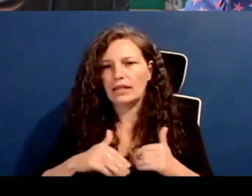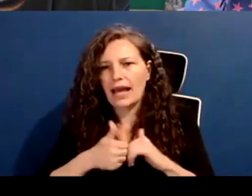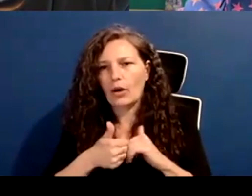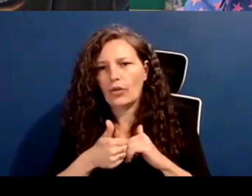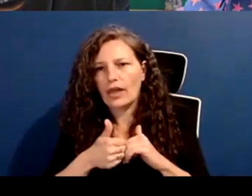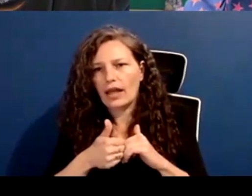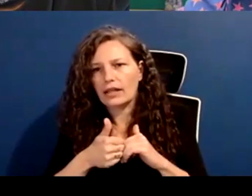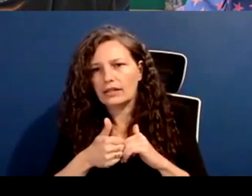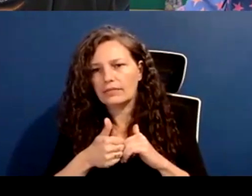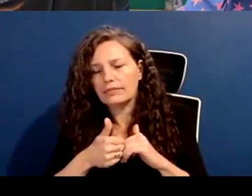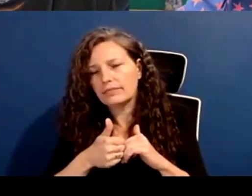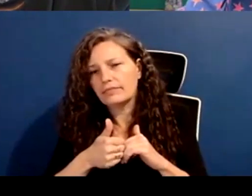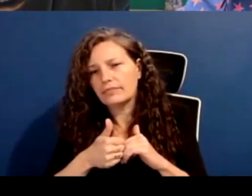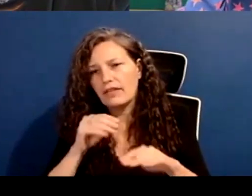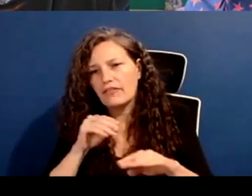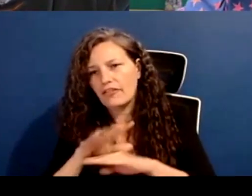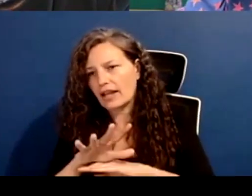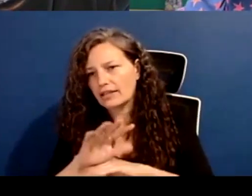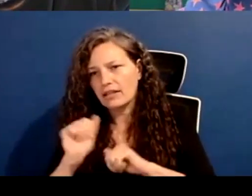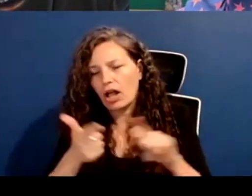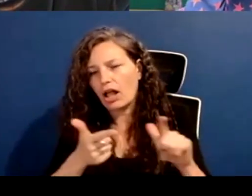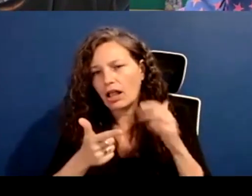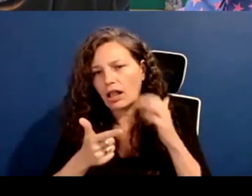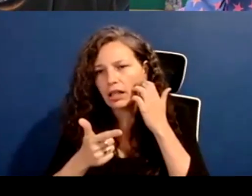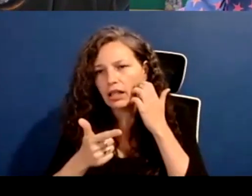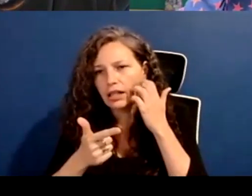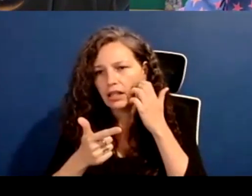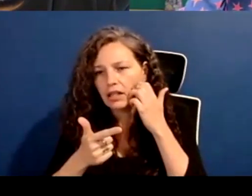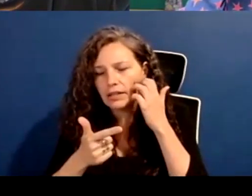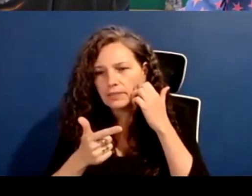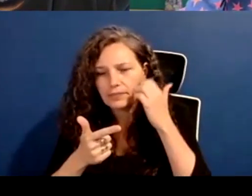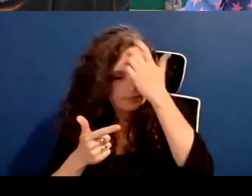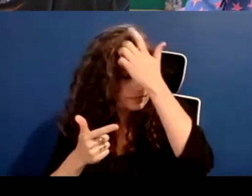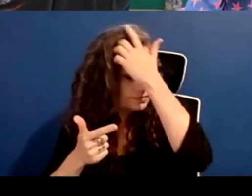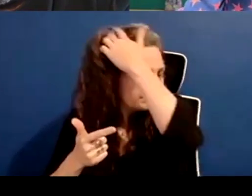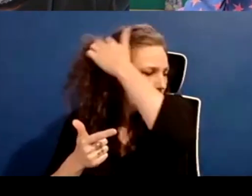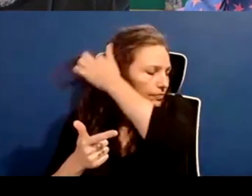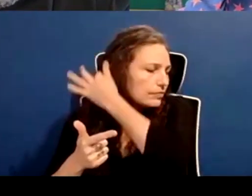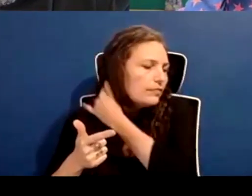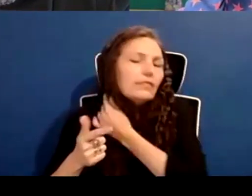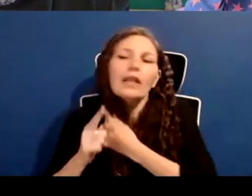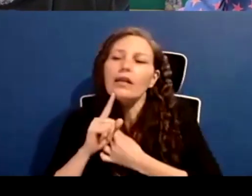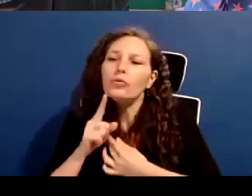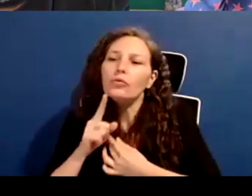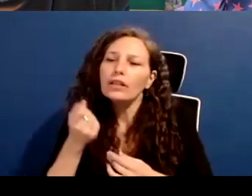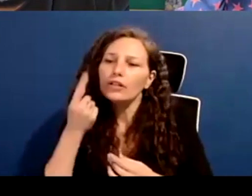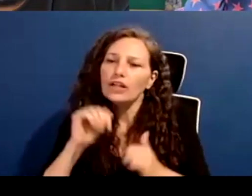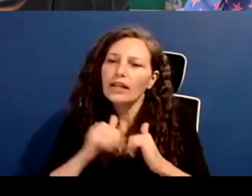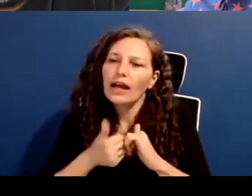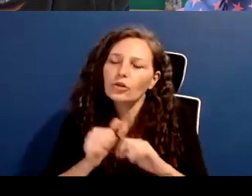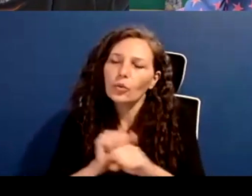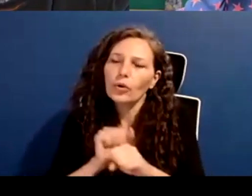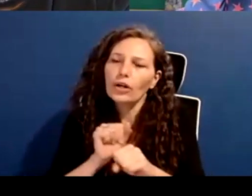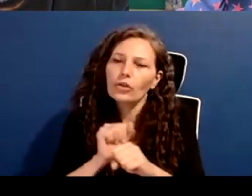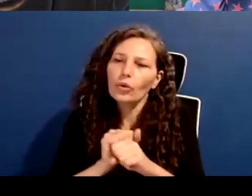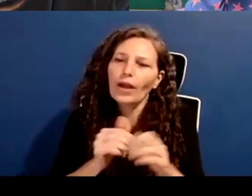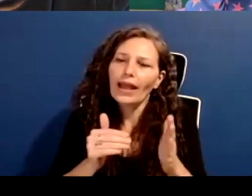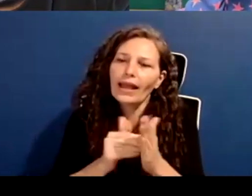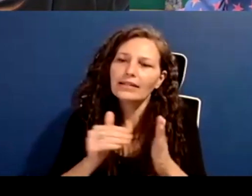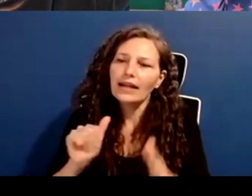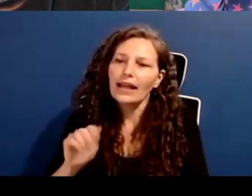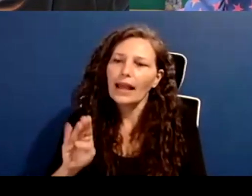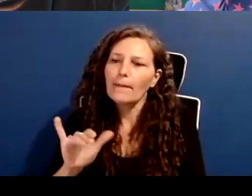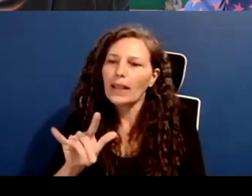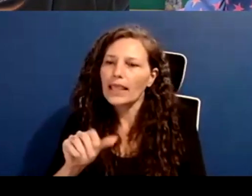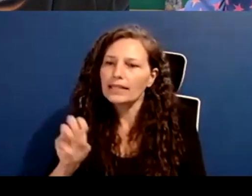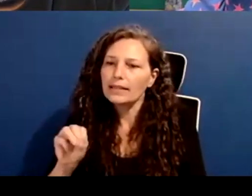begin this trajectory of understanding how to work through anti-ableism in a very practical way, because